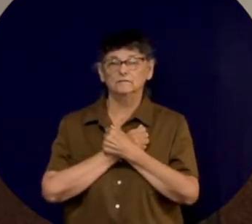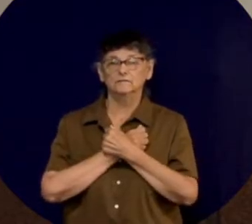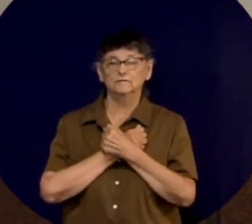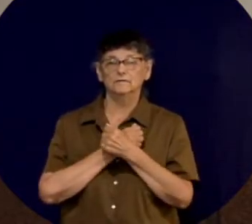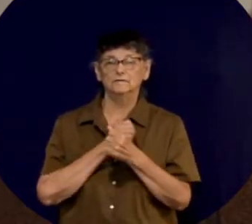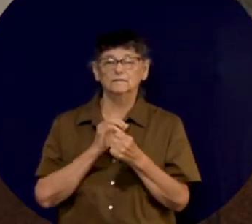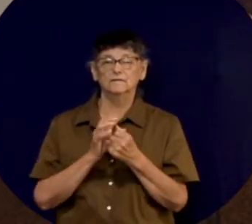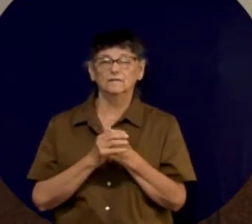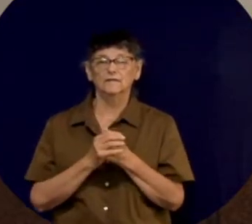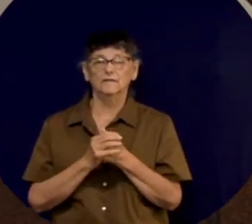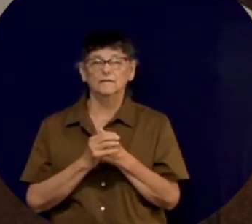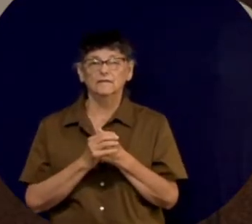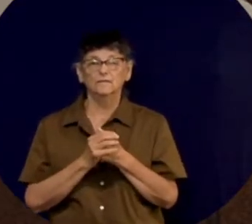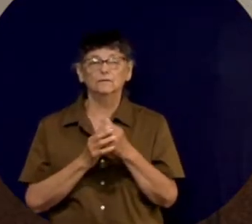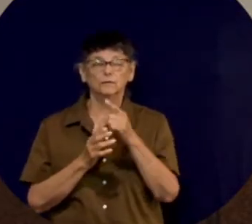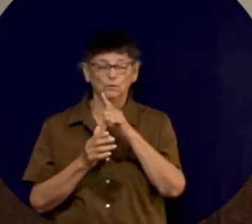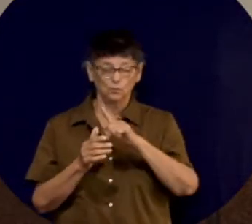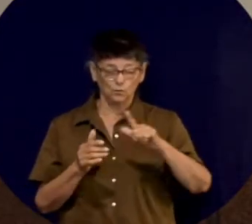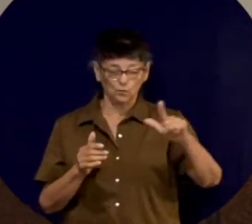delight.